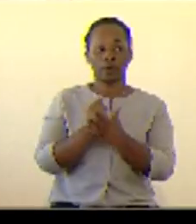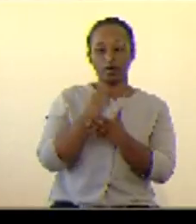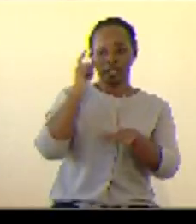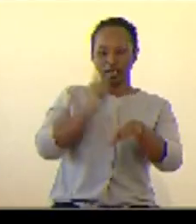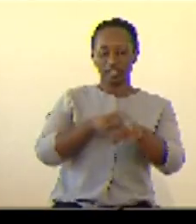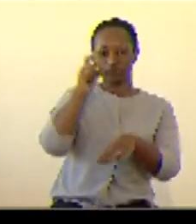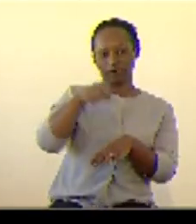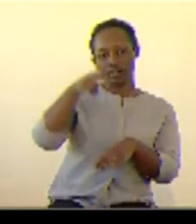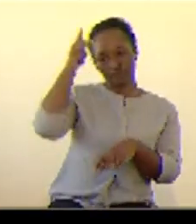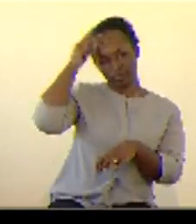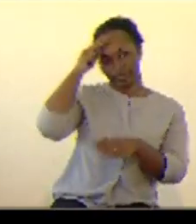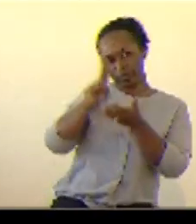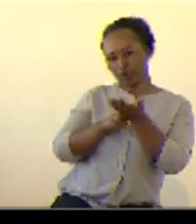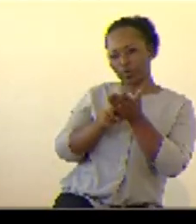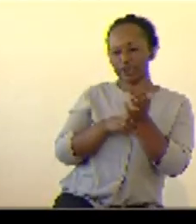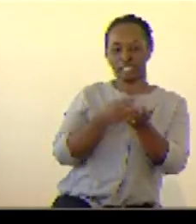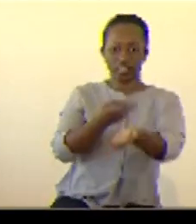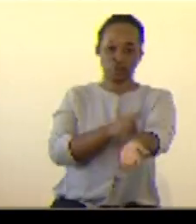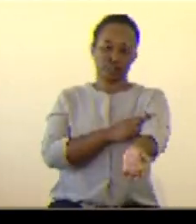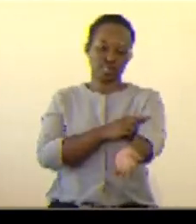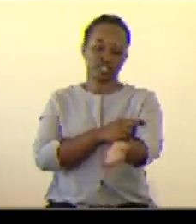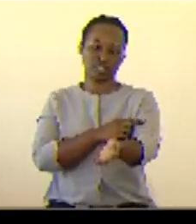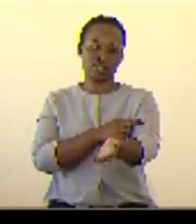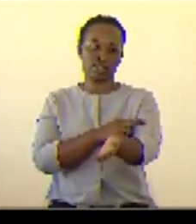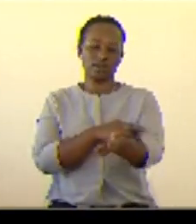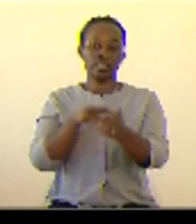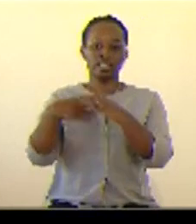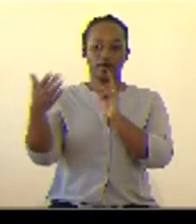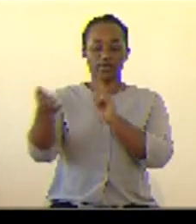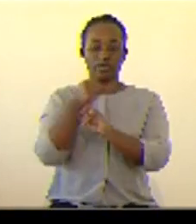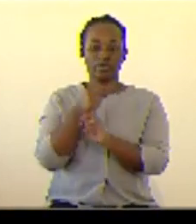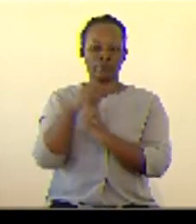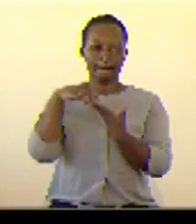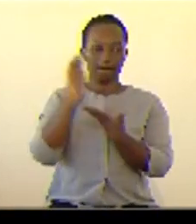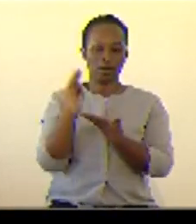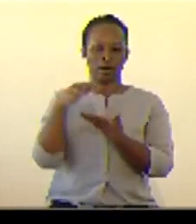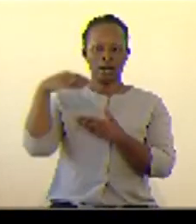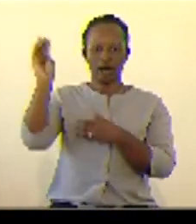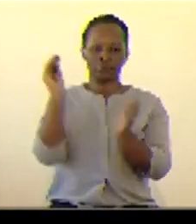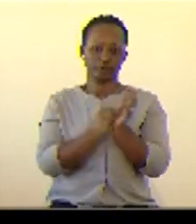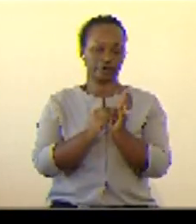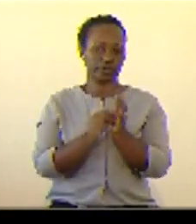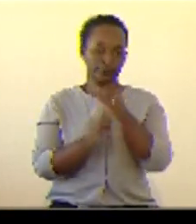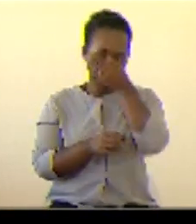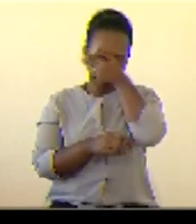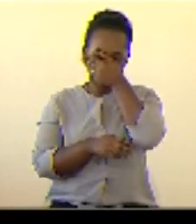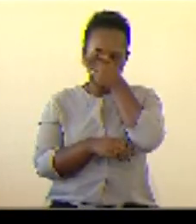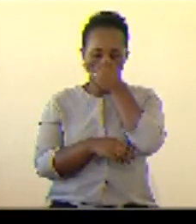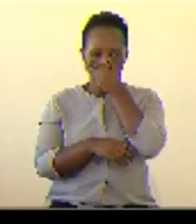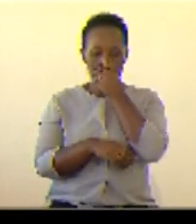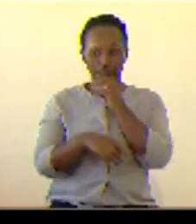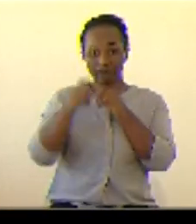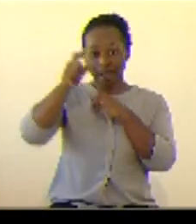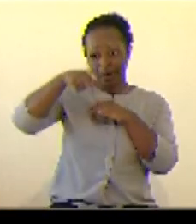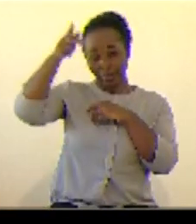use resources very well, to use less resources, and then you get more output, and you get more output. So skilled